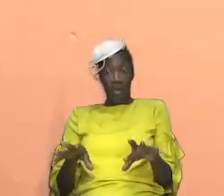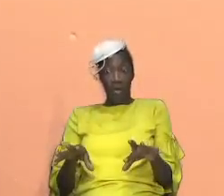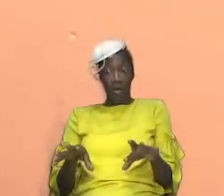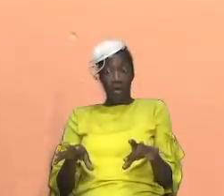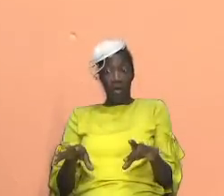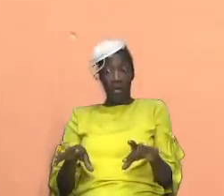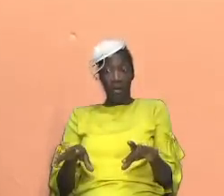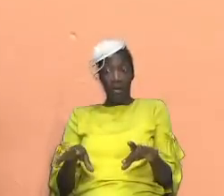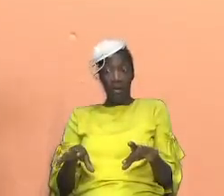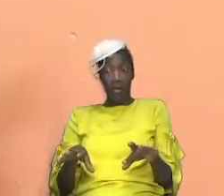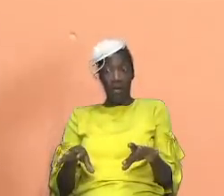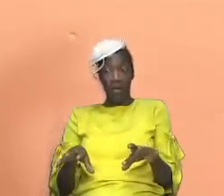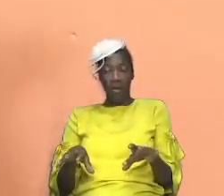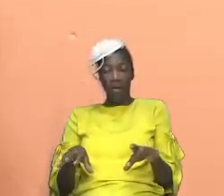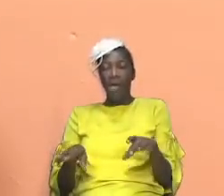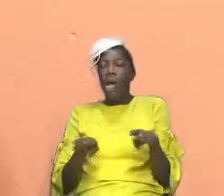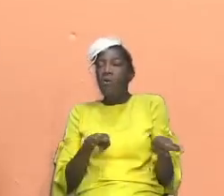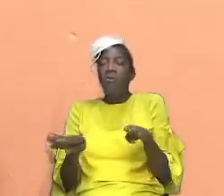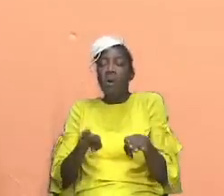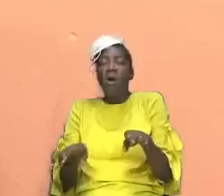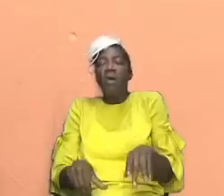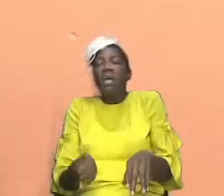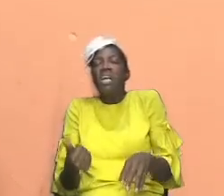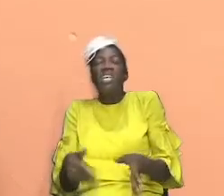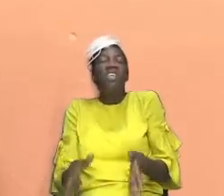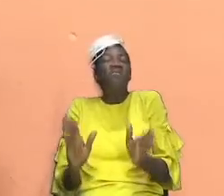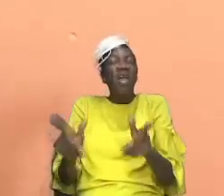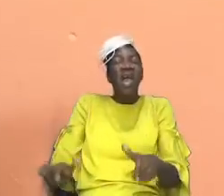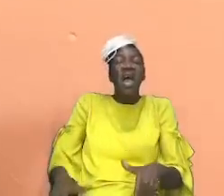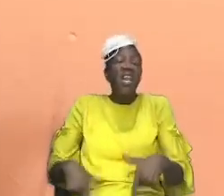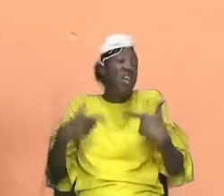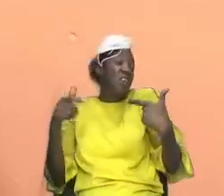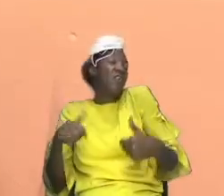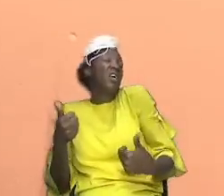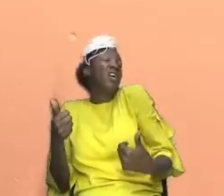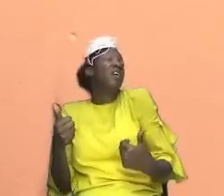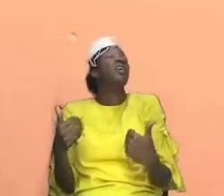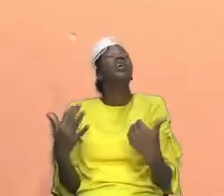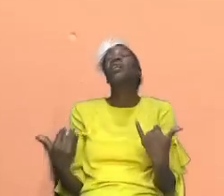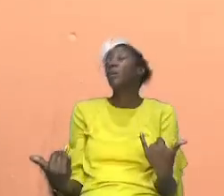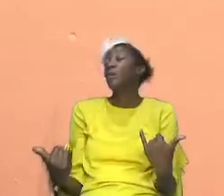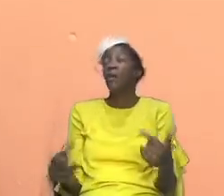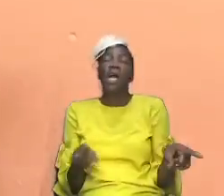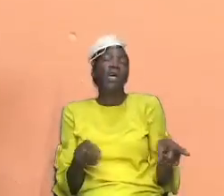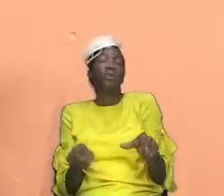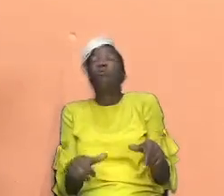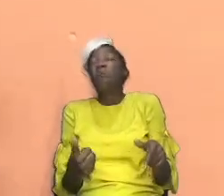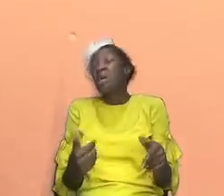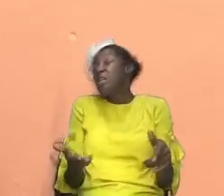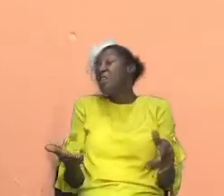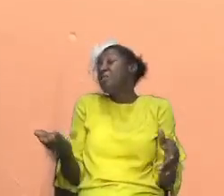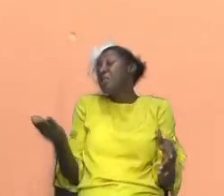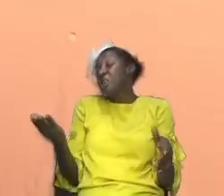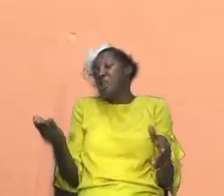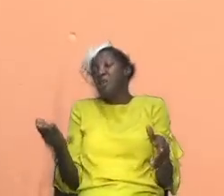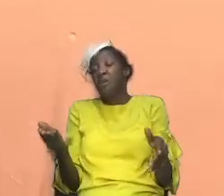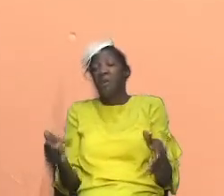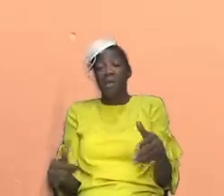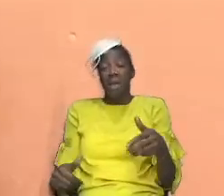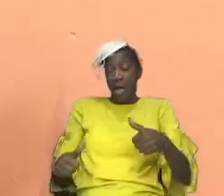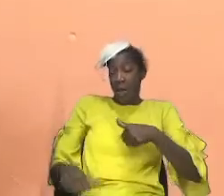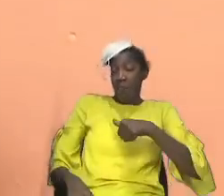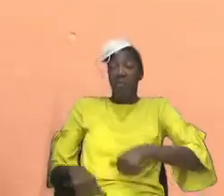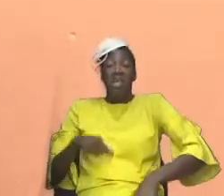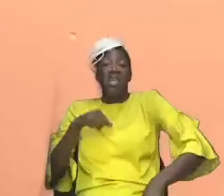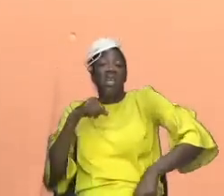in a laissez-faire way and live anyhow and do anything and conduct ourselves in